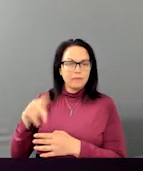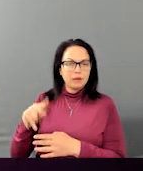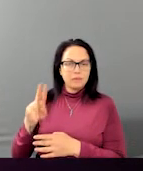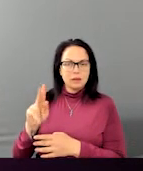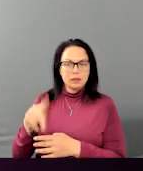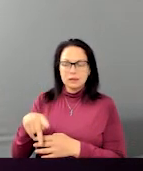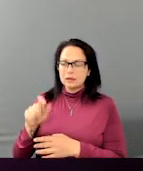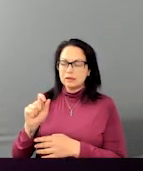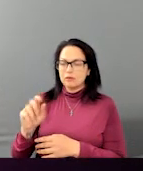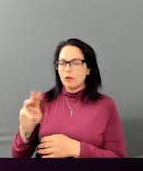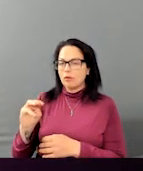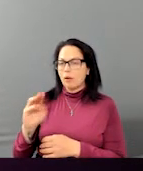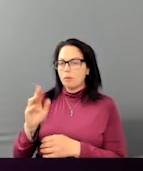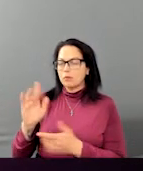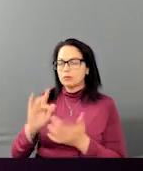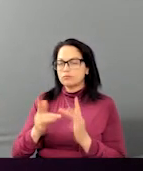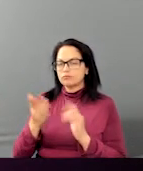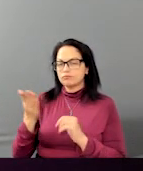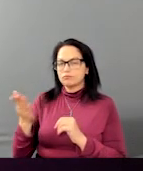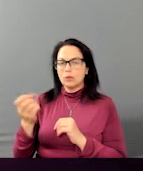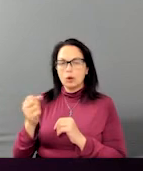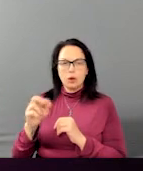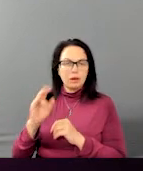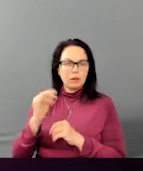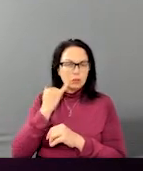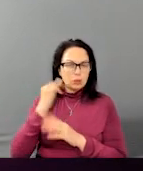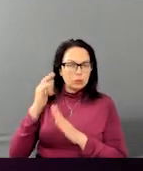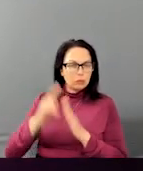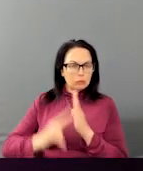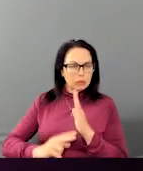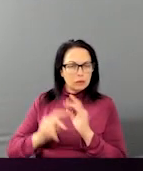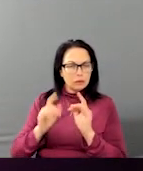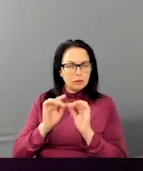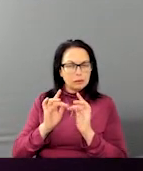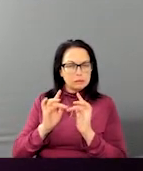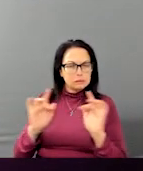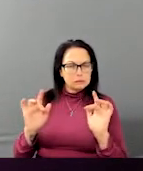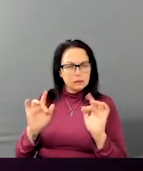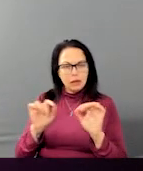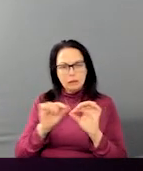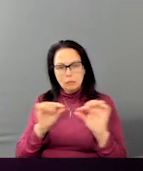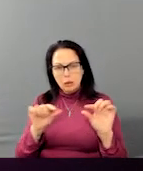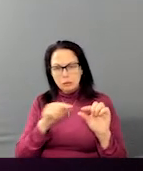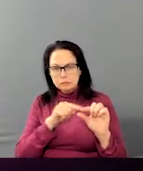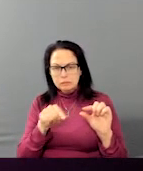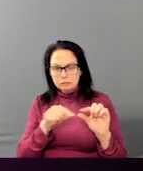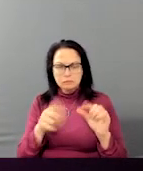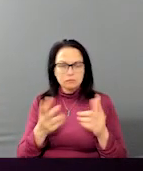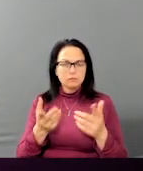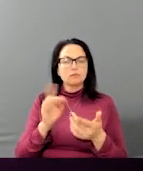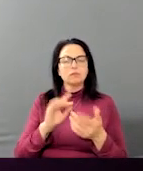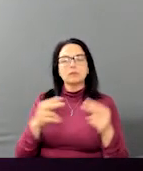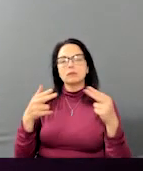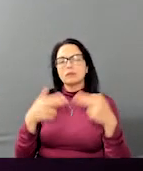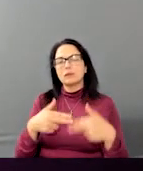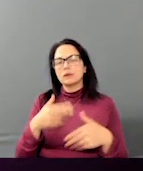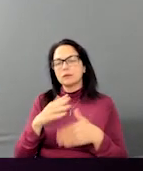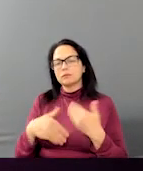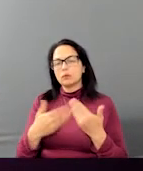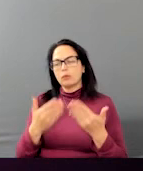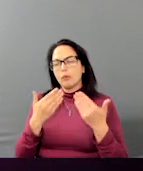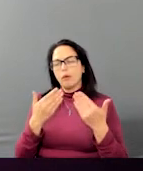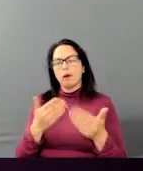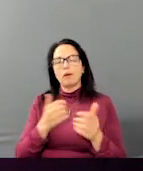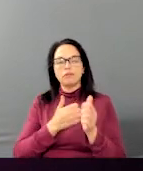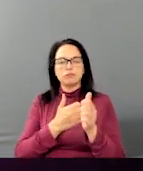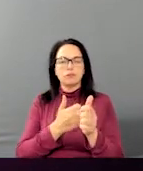there. Or if you can read that small bit.ly link at the bottom, the slides are there too. Okay, so you feel free to follow along or have